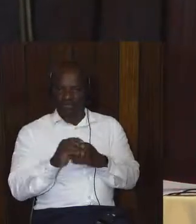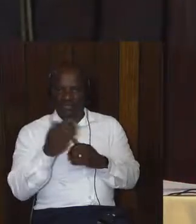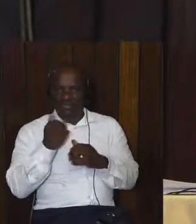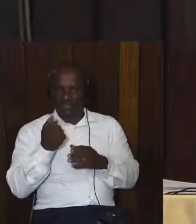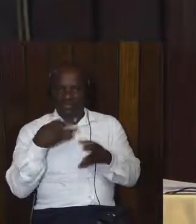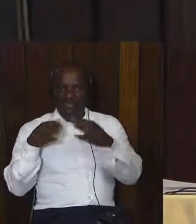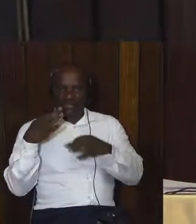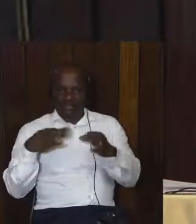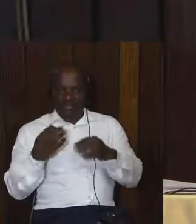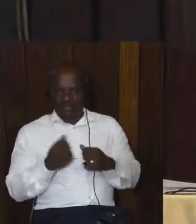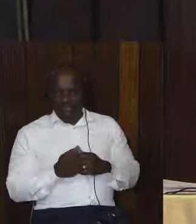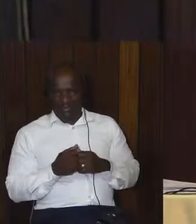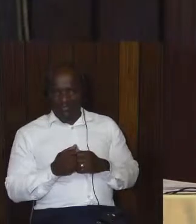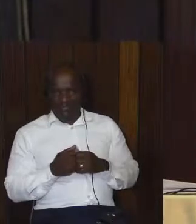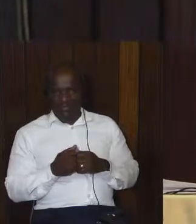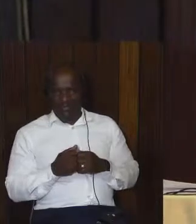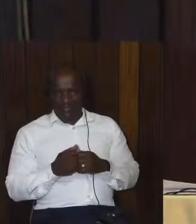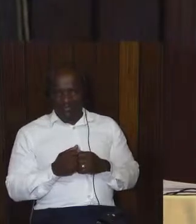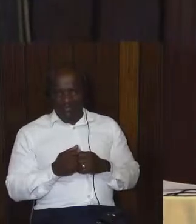The issue of